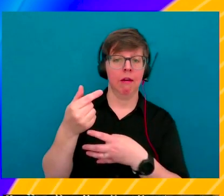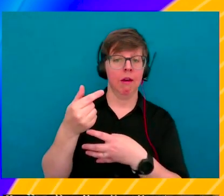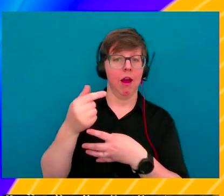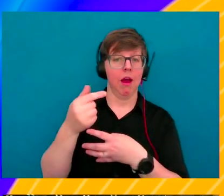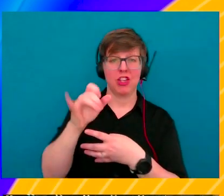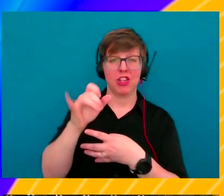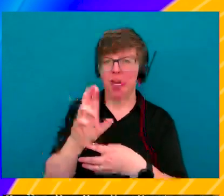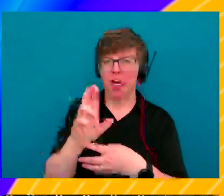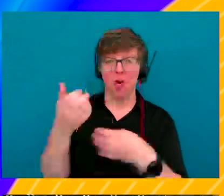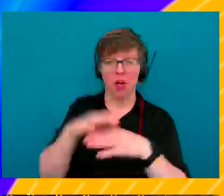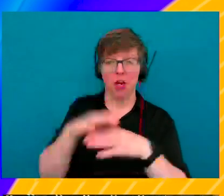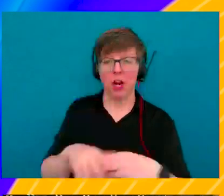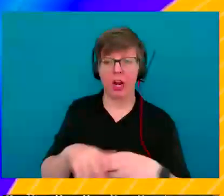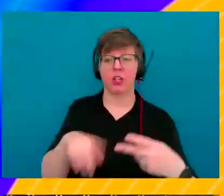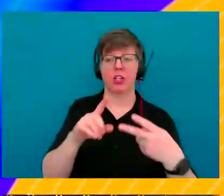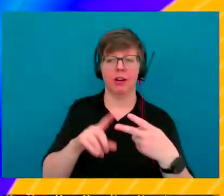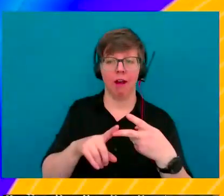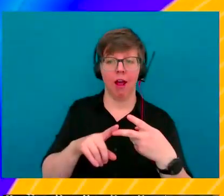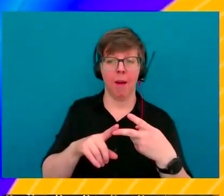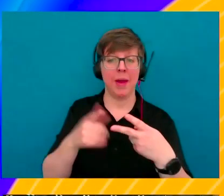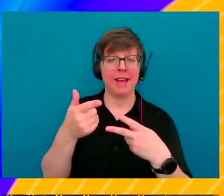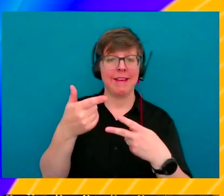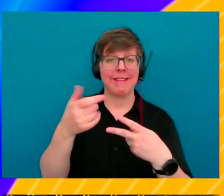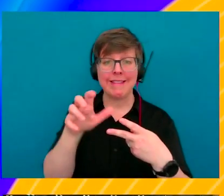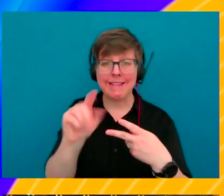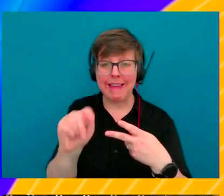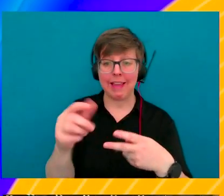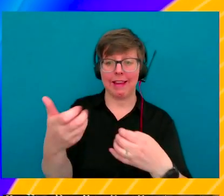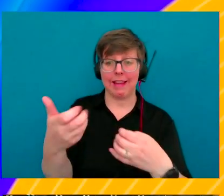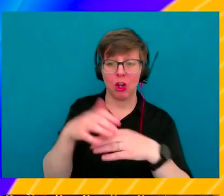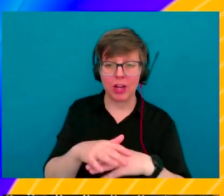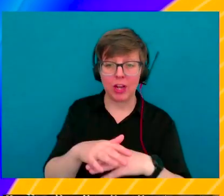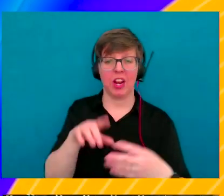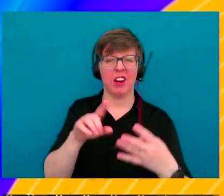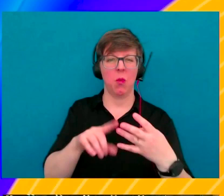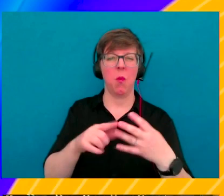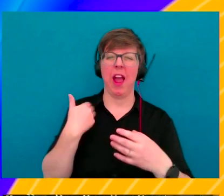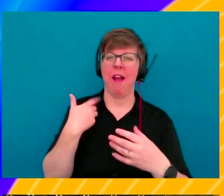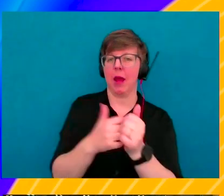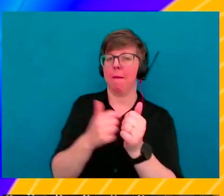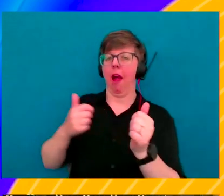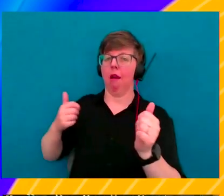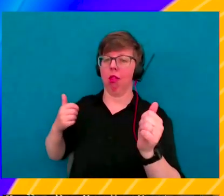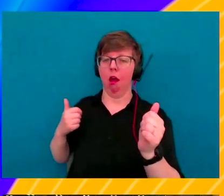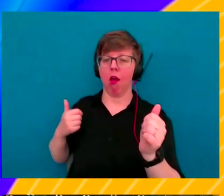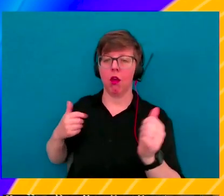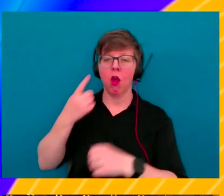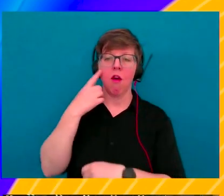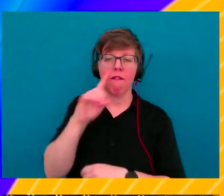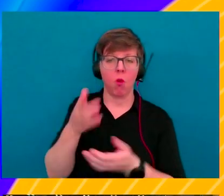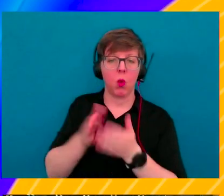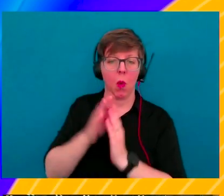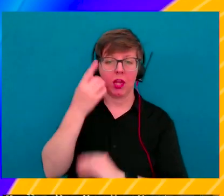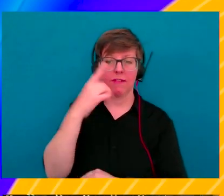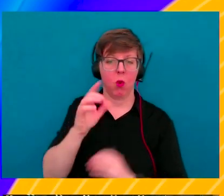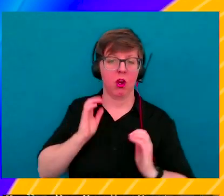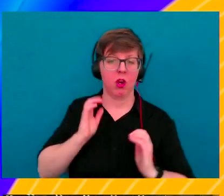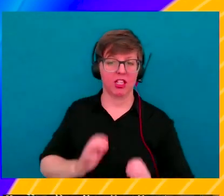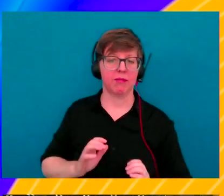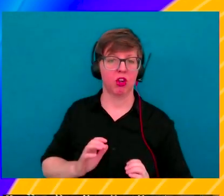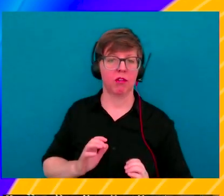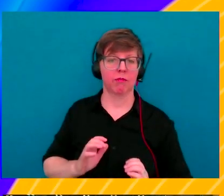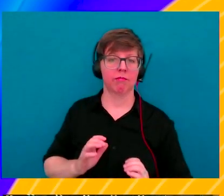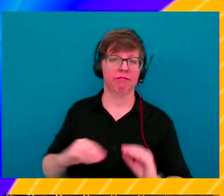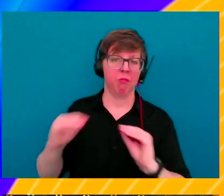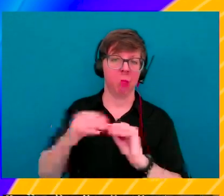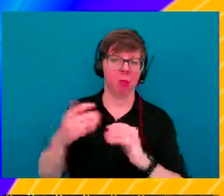great backlog of requests from customers for other integrations. But in the case of GitHub, this is hooked up to my personal account. And